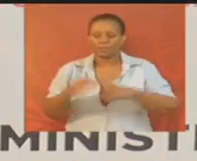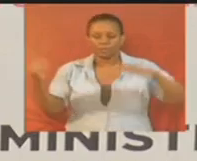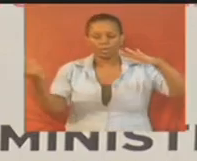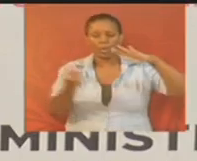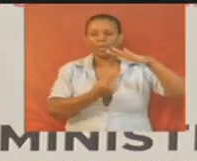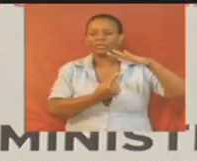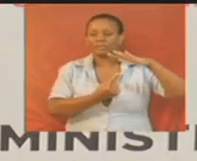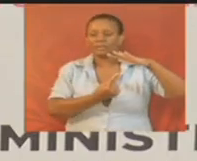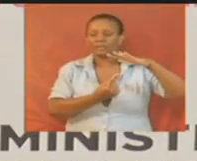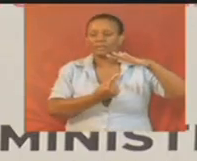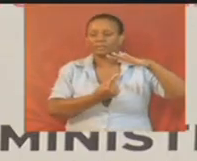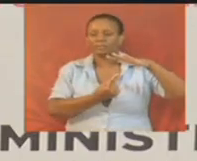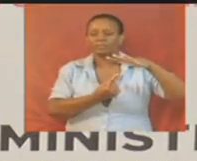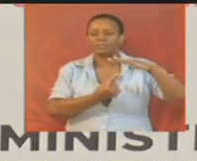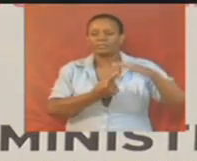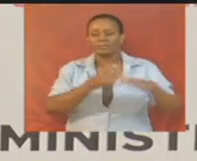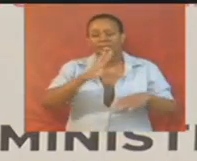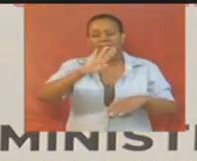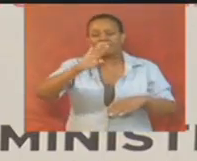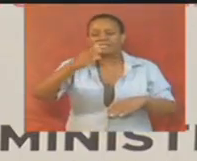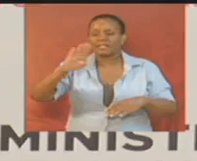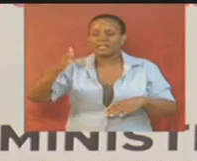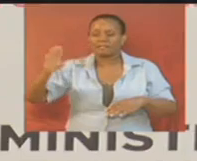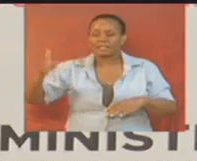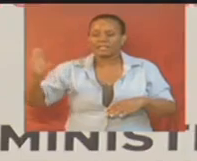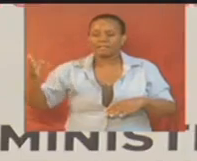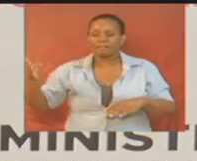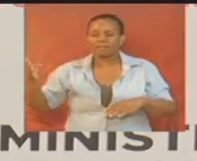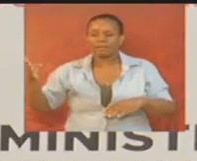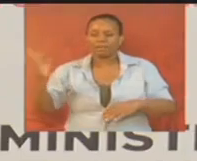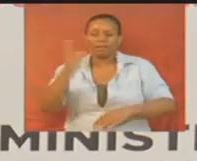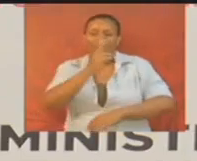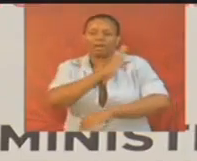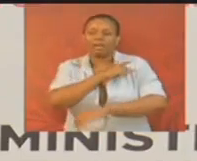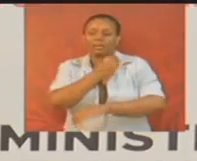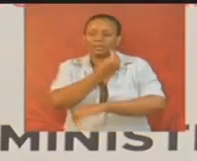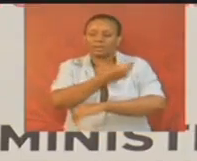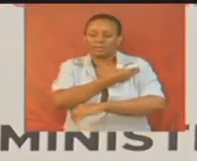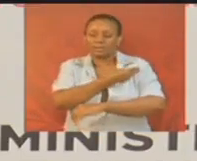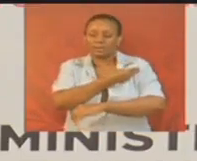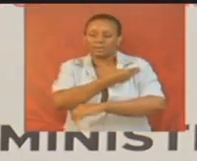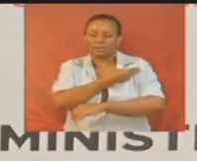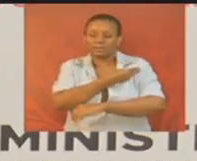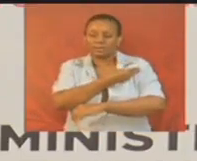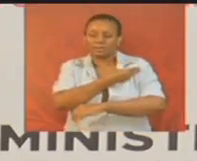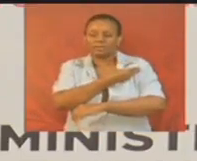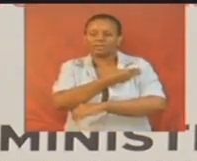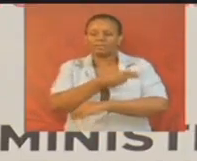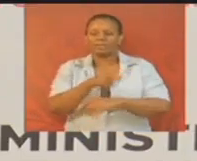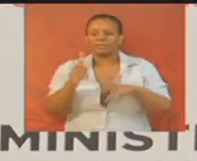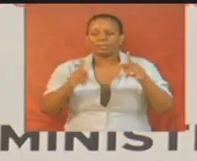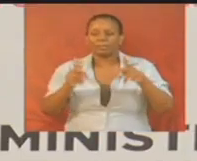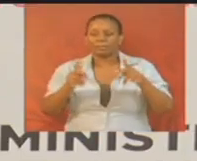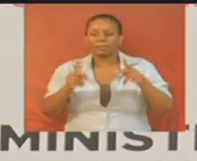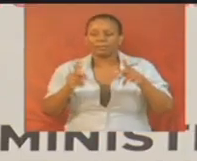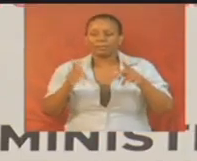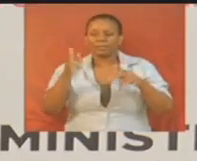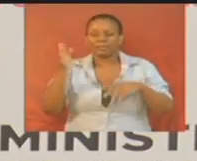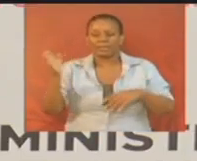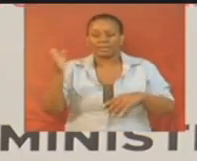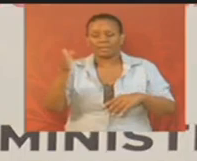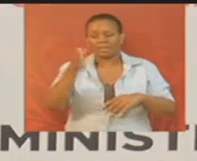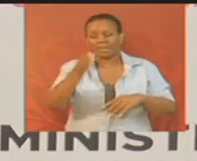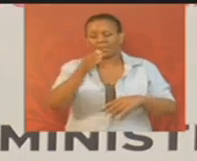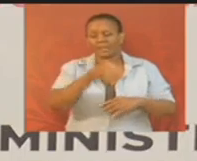spread among many facilities. At the Cape Park Hotel, we have 86 persons, Cascadia Hotel 32, Paria Suites 8, the